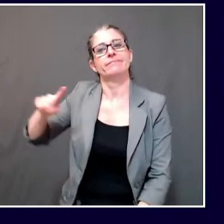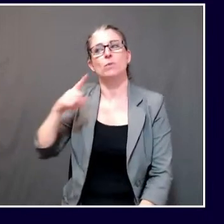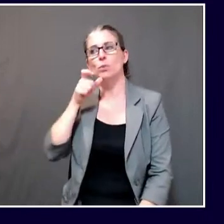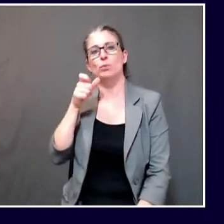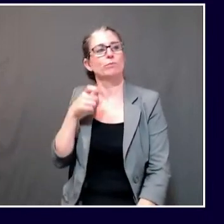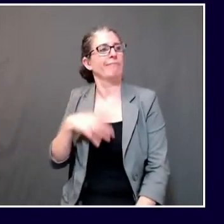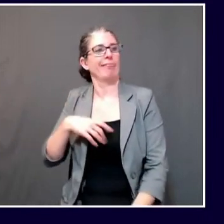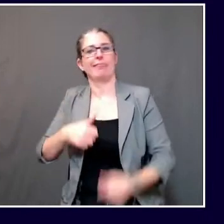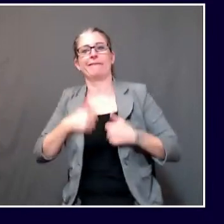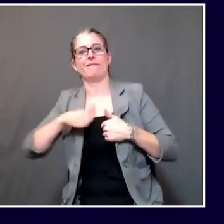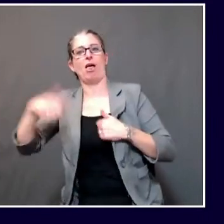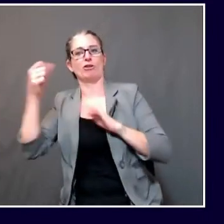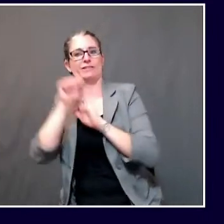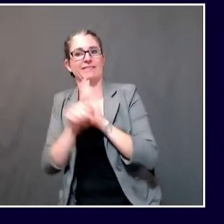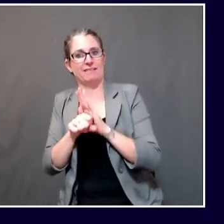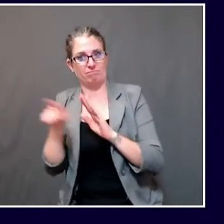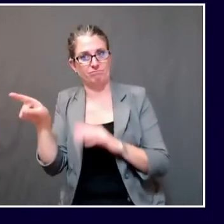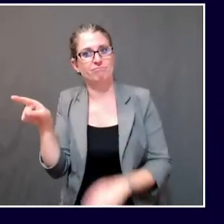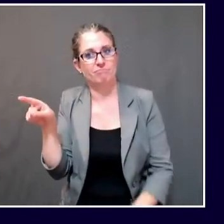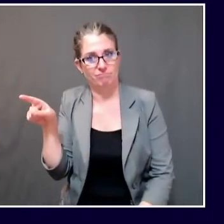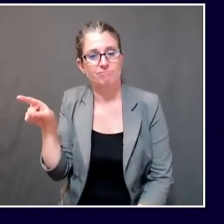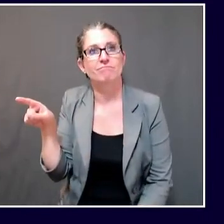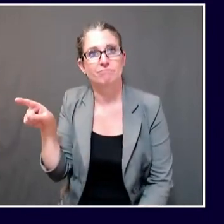resident. Of those